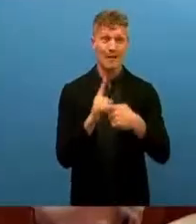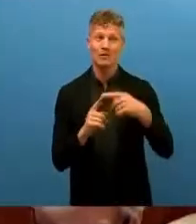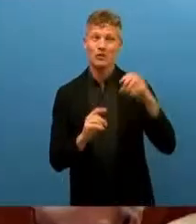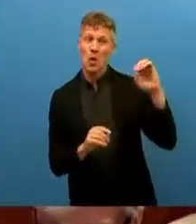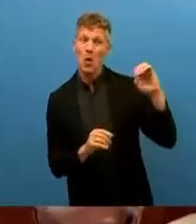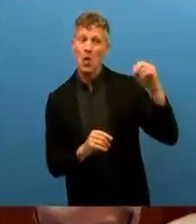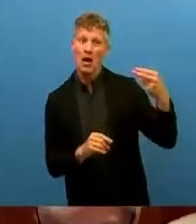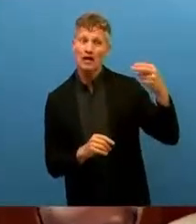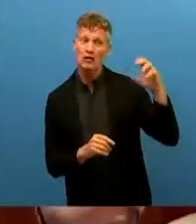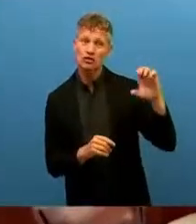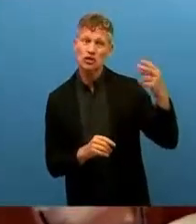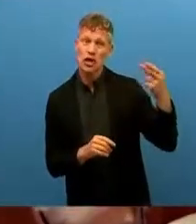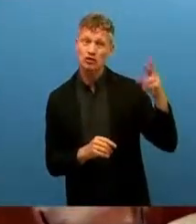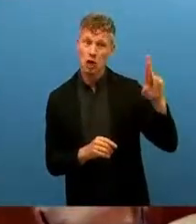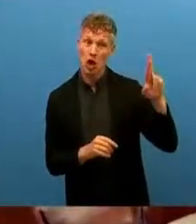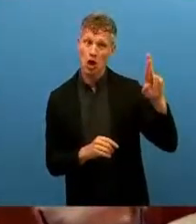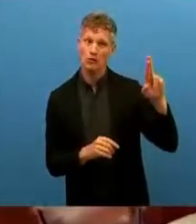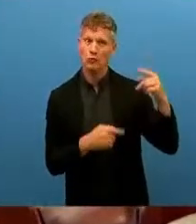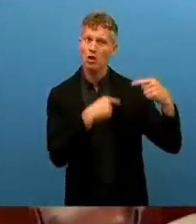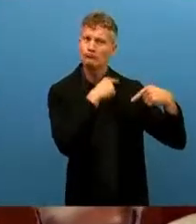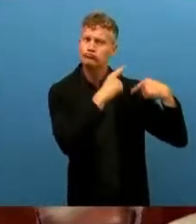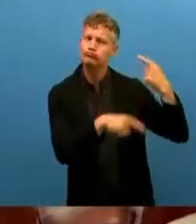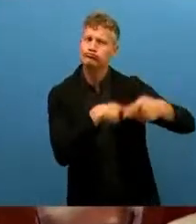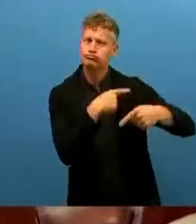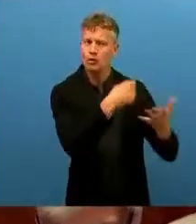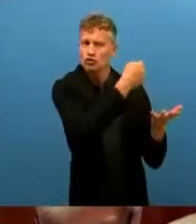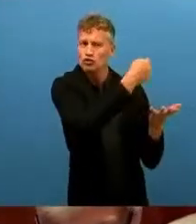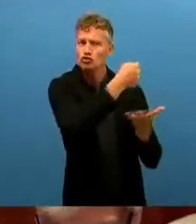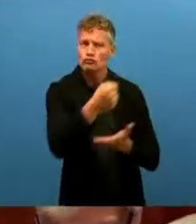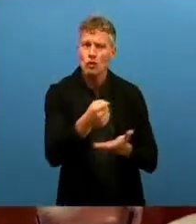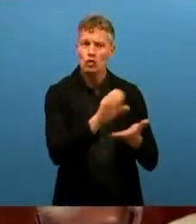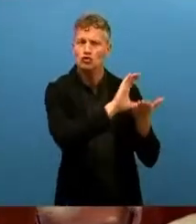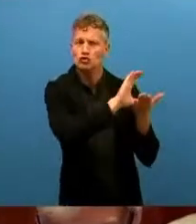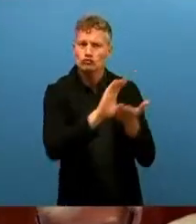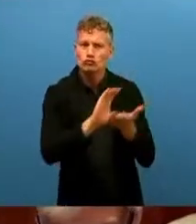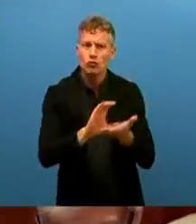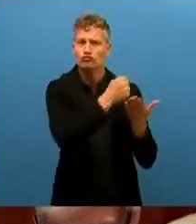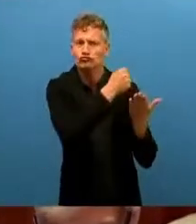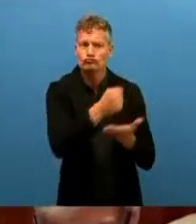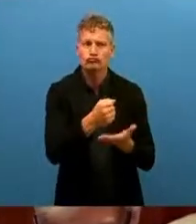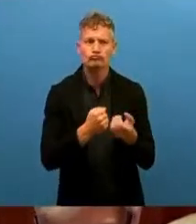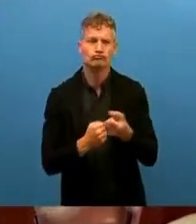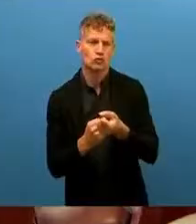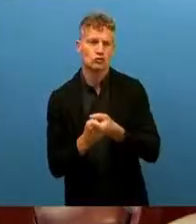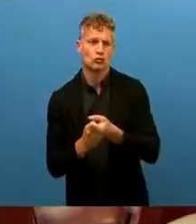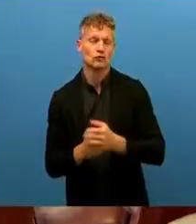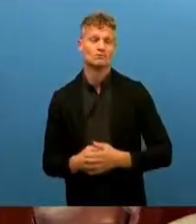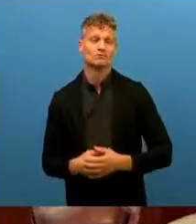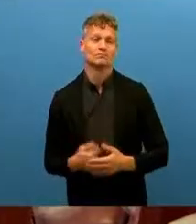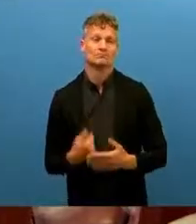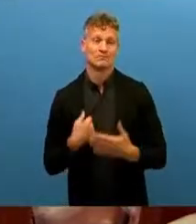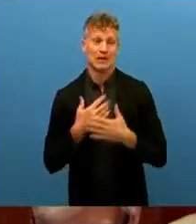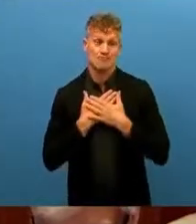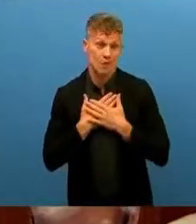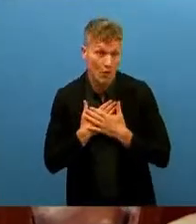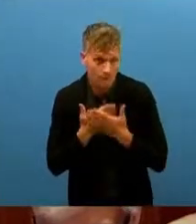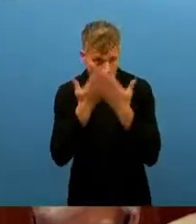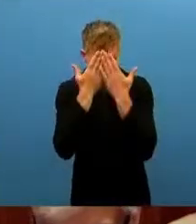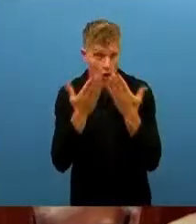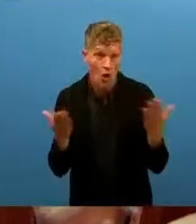its continued support. It's a great honor to speak on this panel today as Indigenous